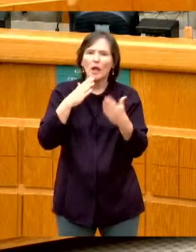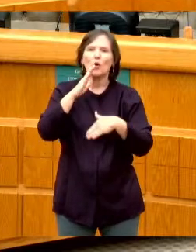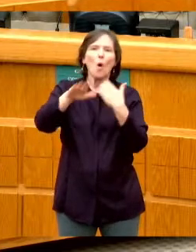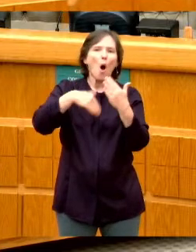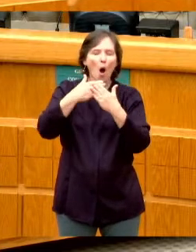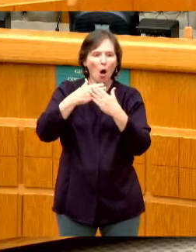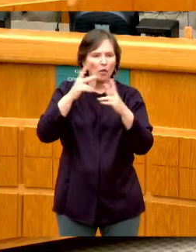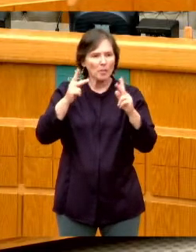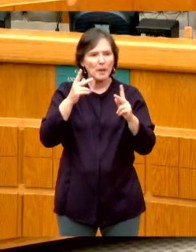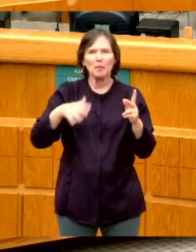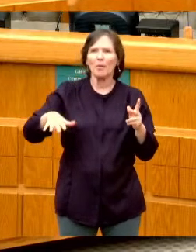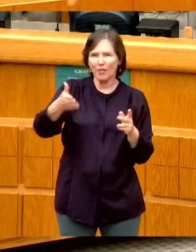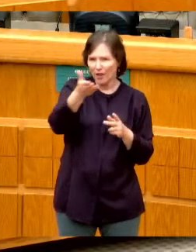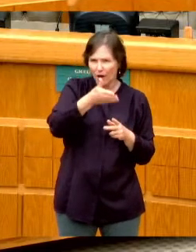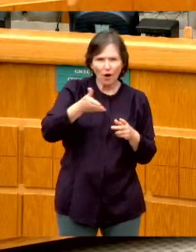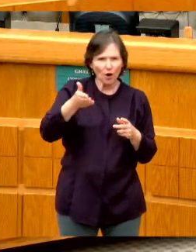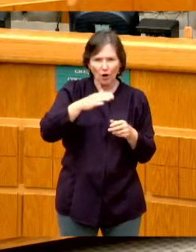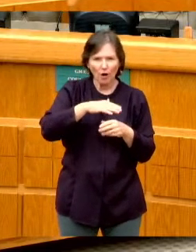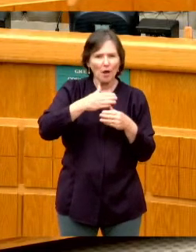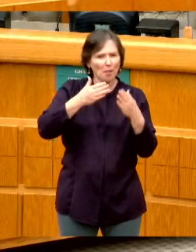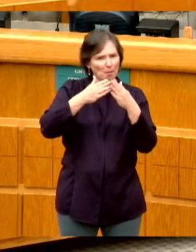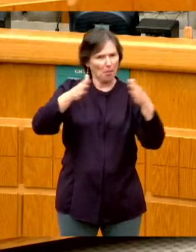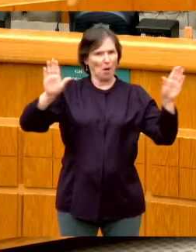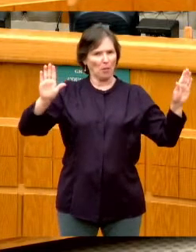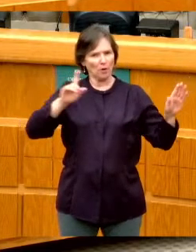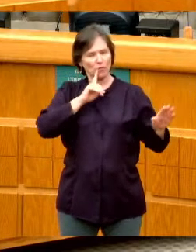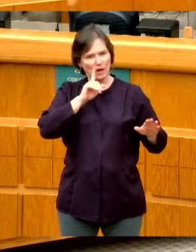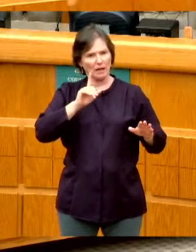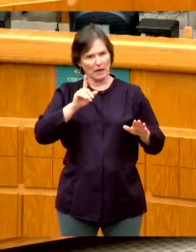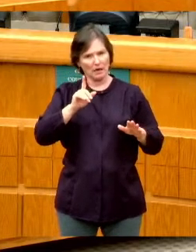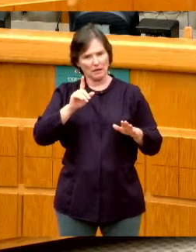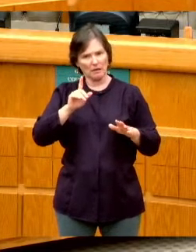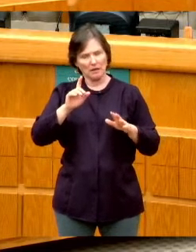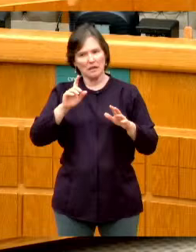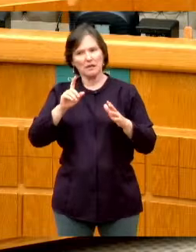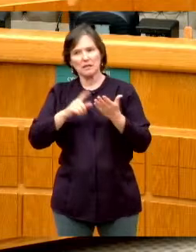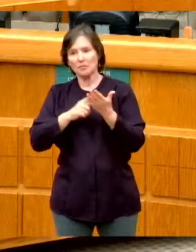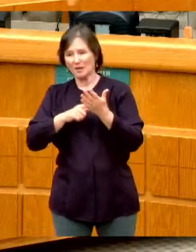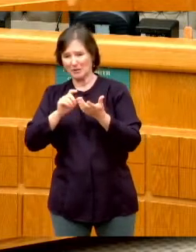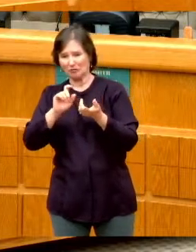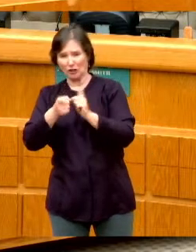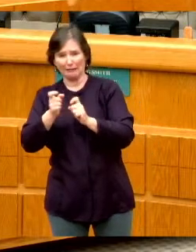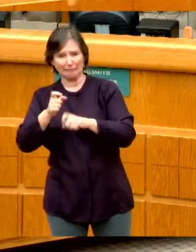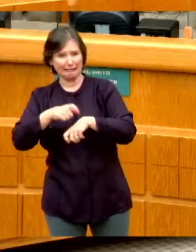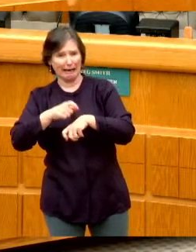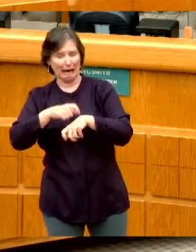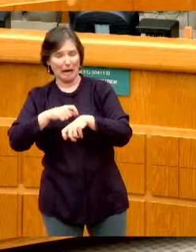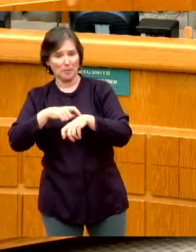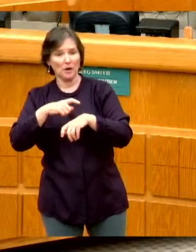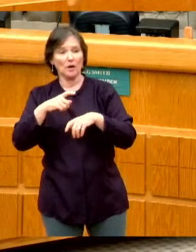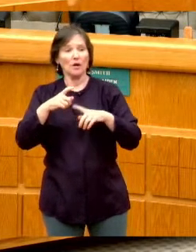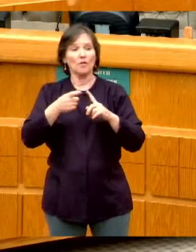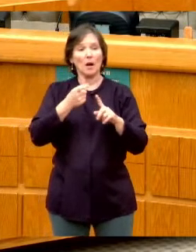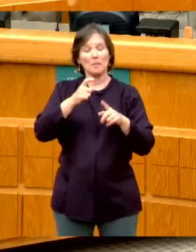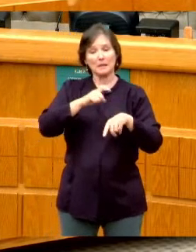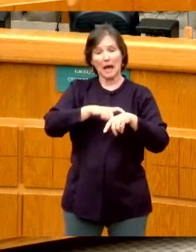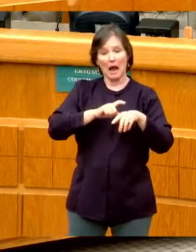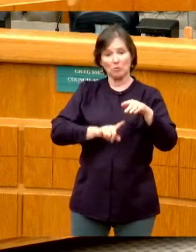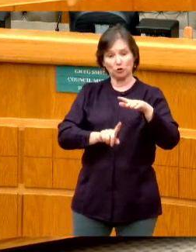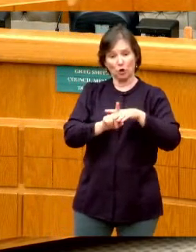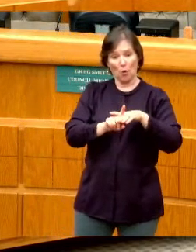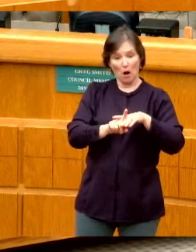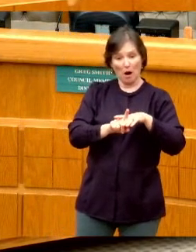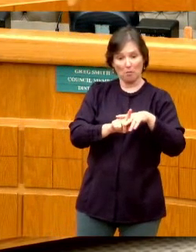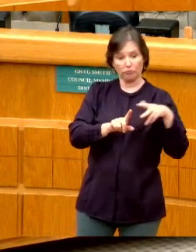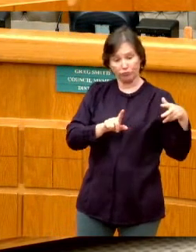such close attention to the time we're asking you to get there and the time you actually get your vaccine. Yesterday, I was in court today, but